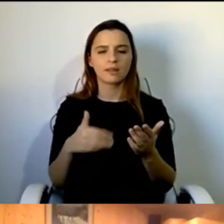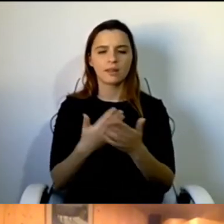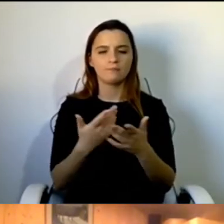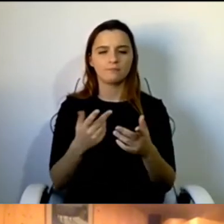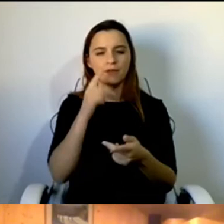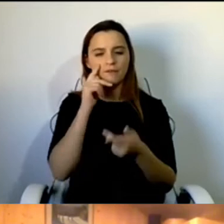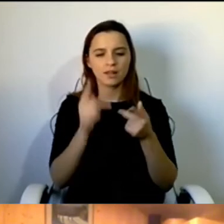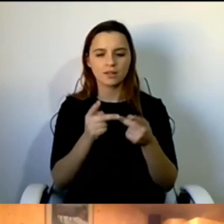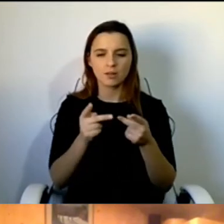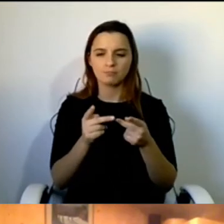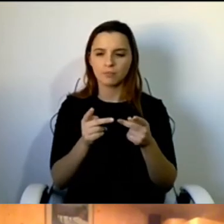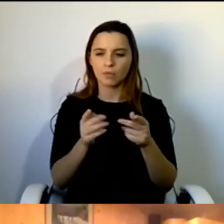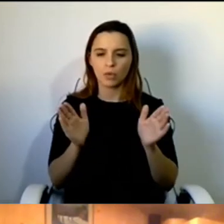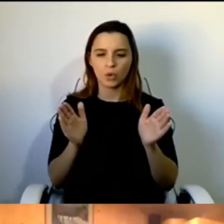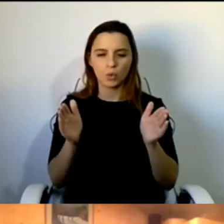they talk about,